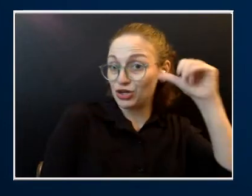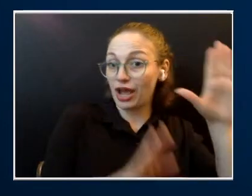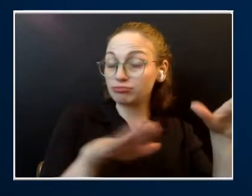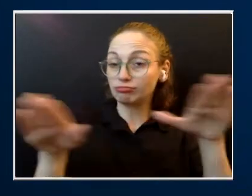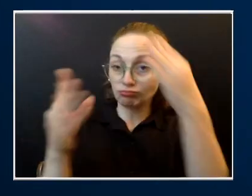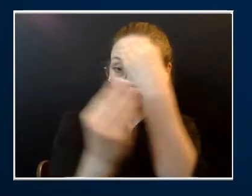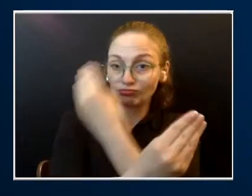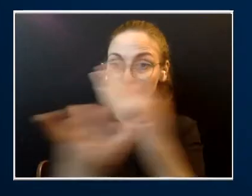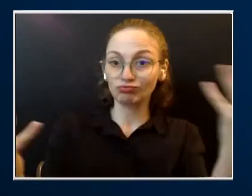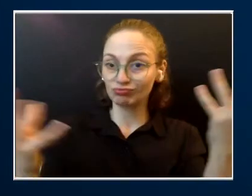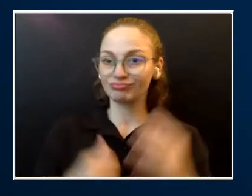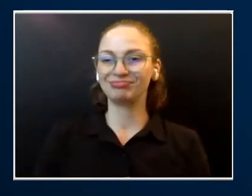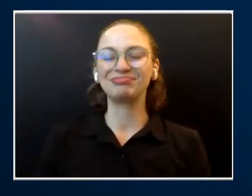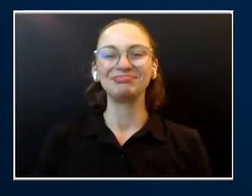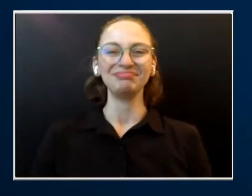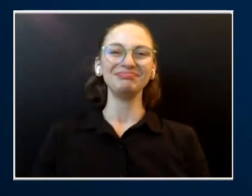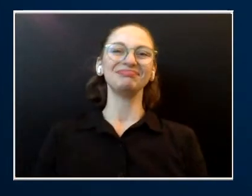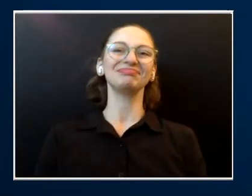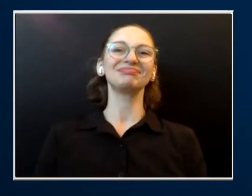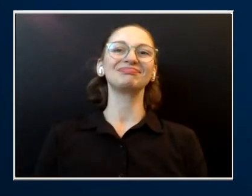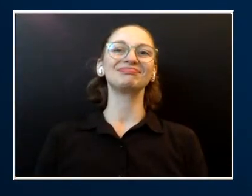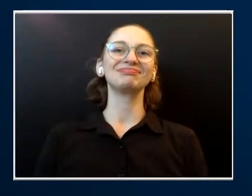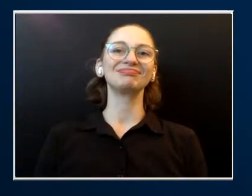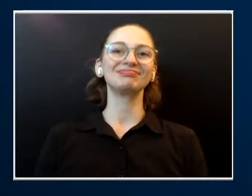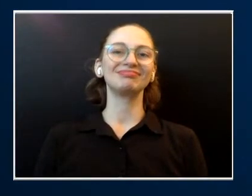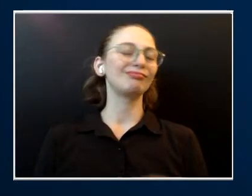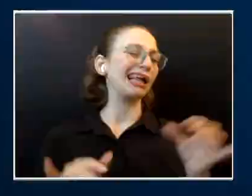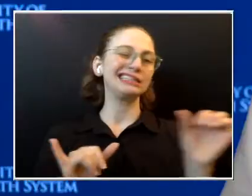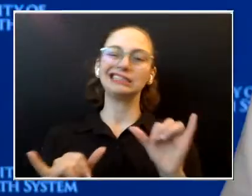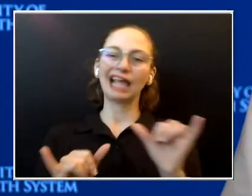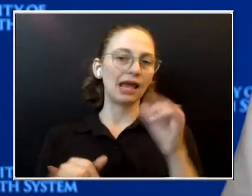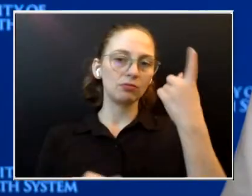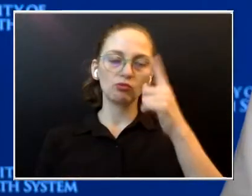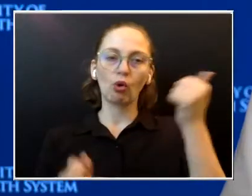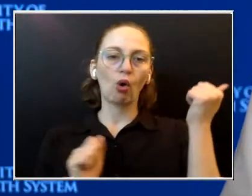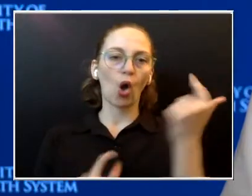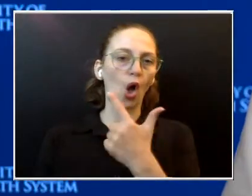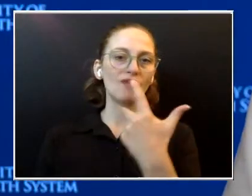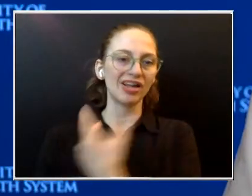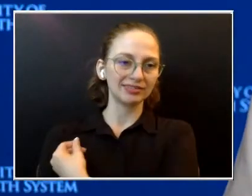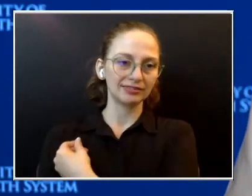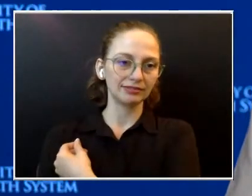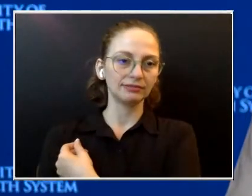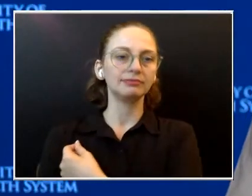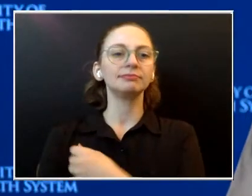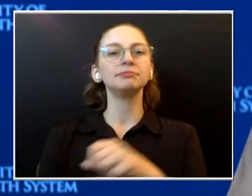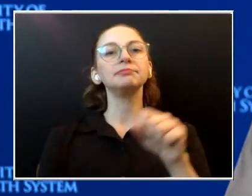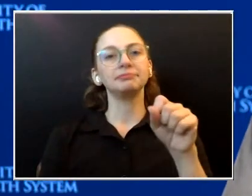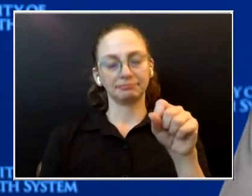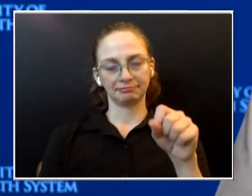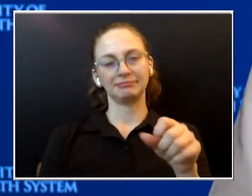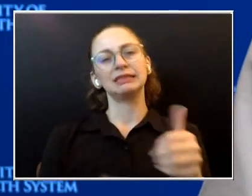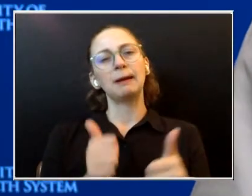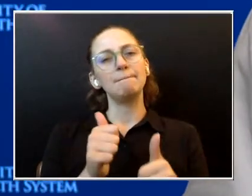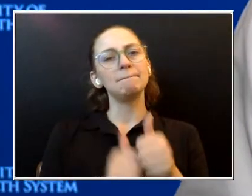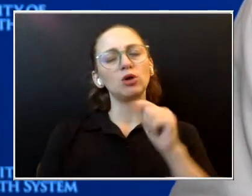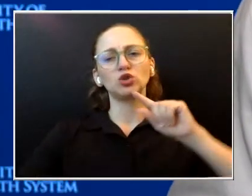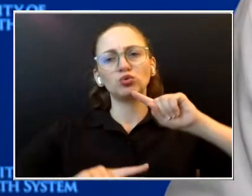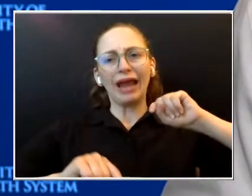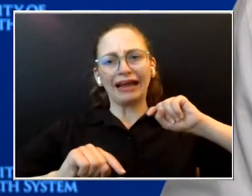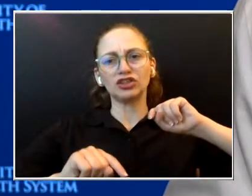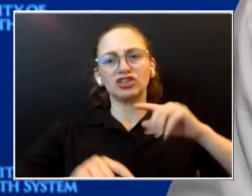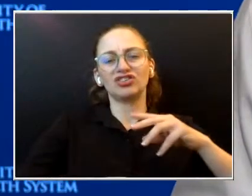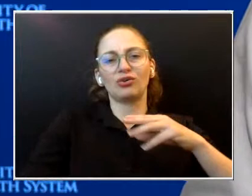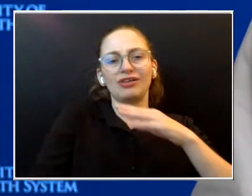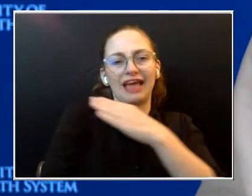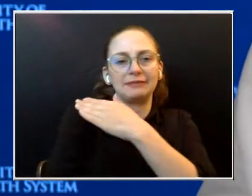So, but it's the same story for almost all vaccines. Yeah, I mean, the most reactions, again, were the local site reactions where it was injected. A little